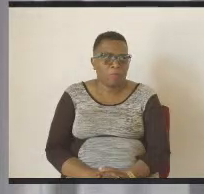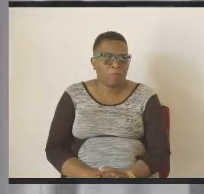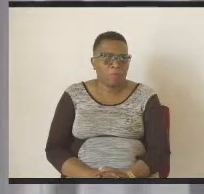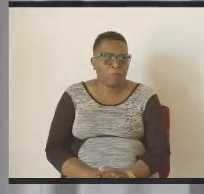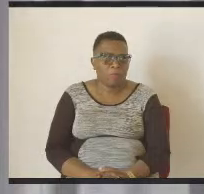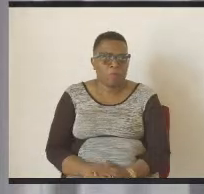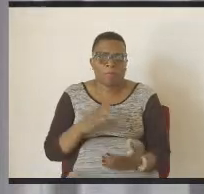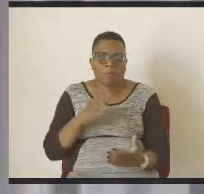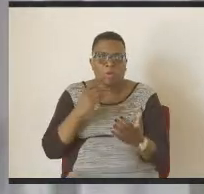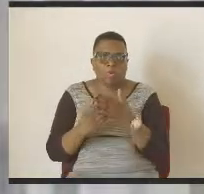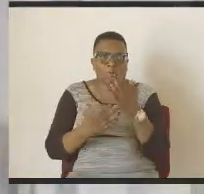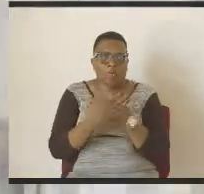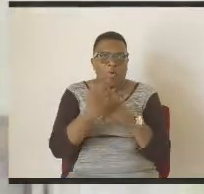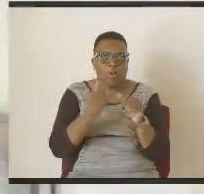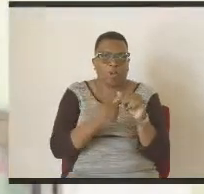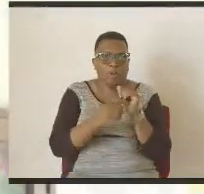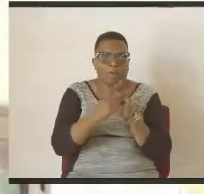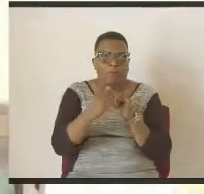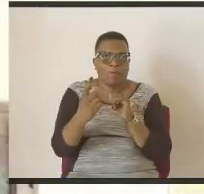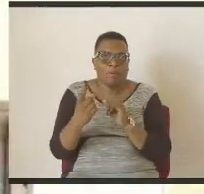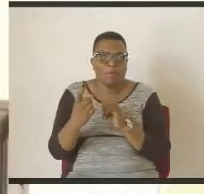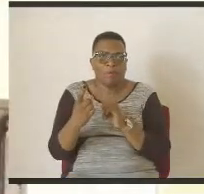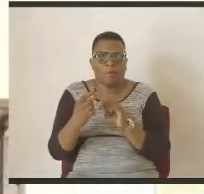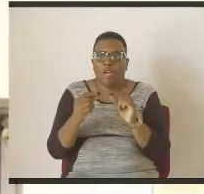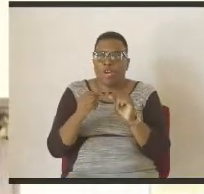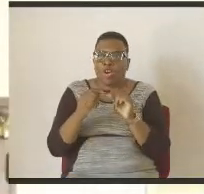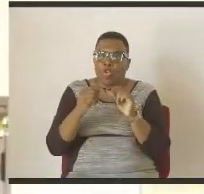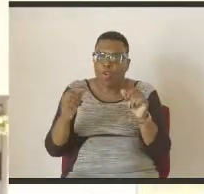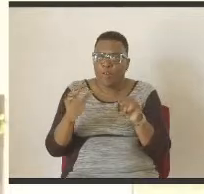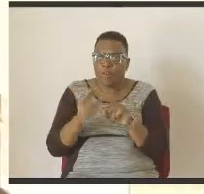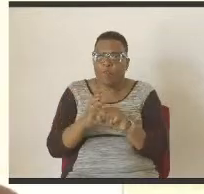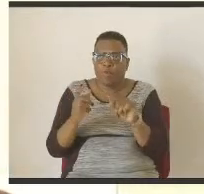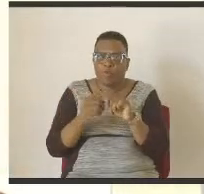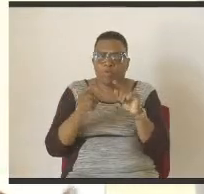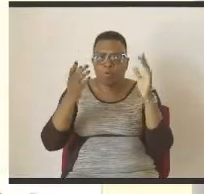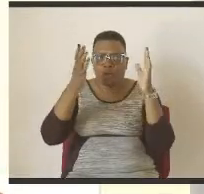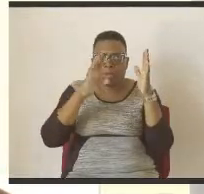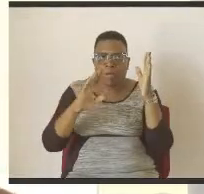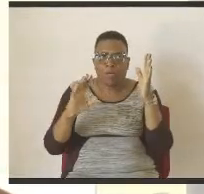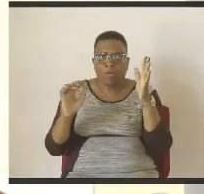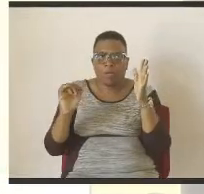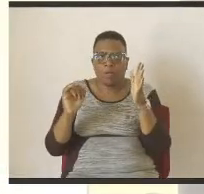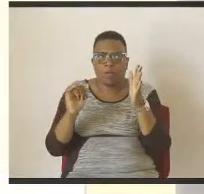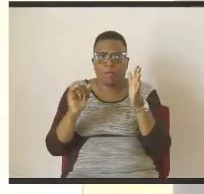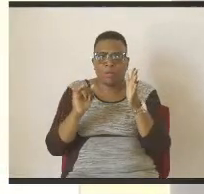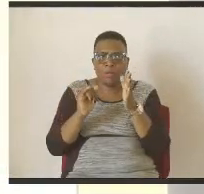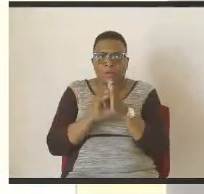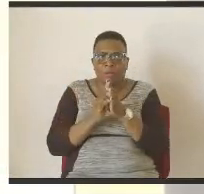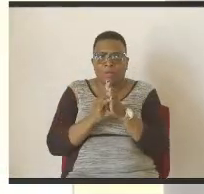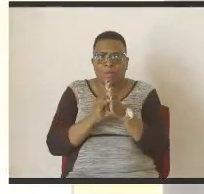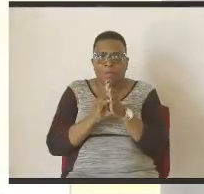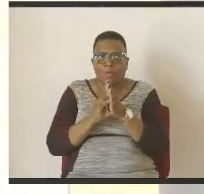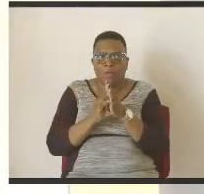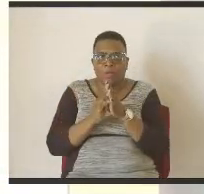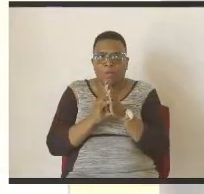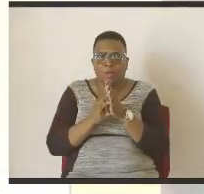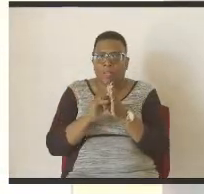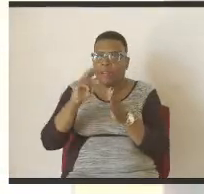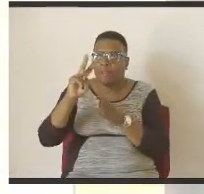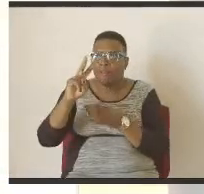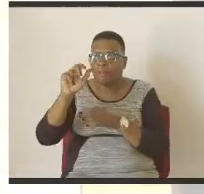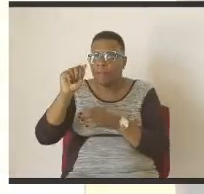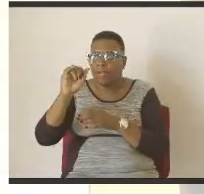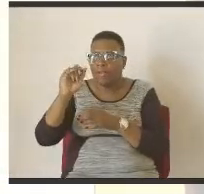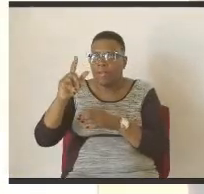Morning, everybody. I'm just grateful to God that the veil was rent in twain at